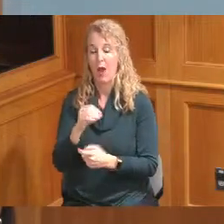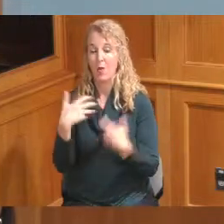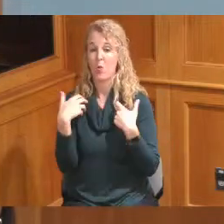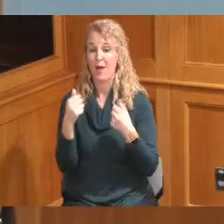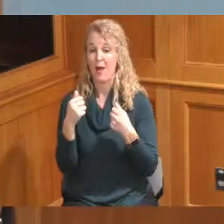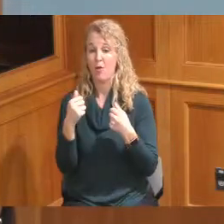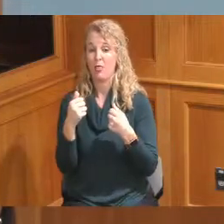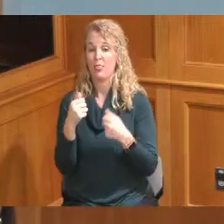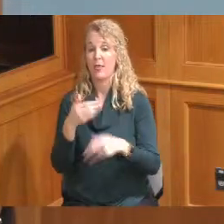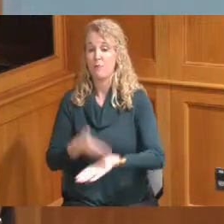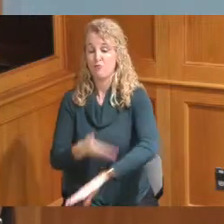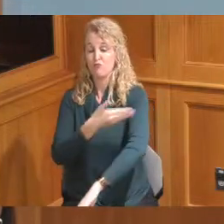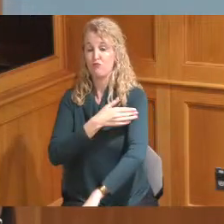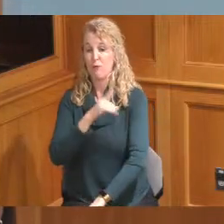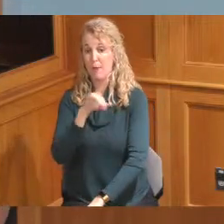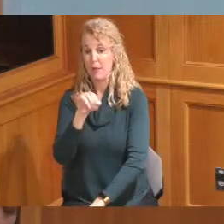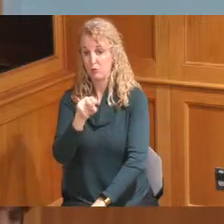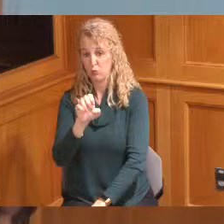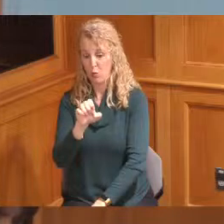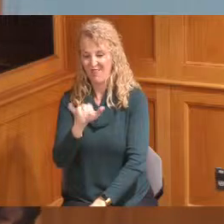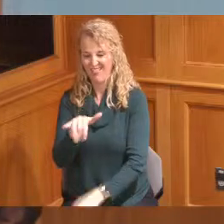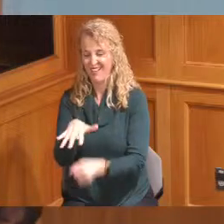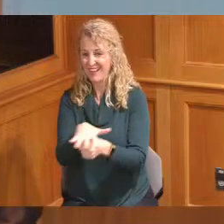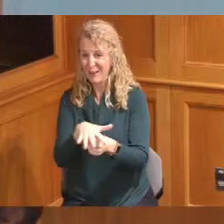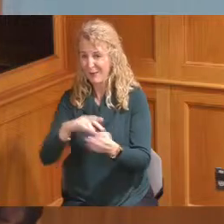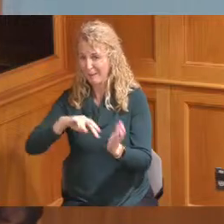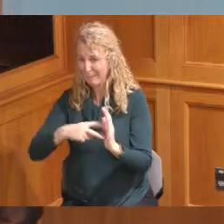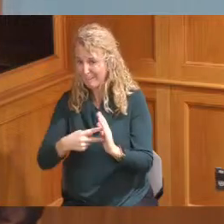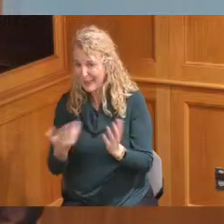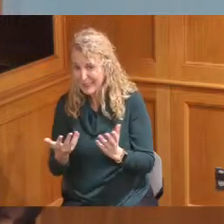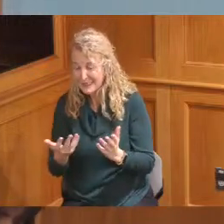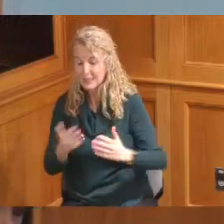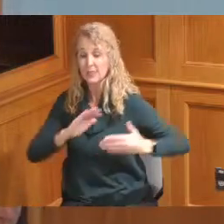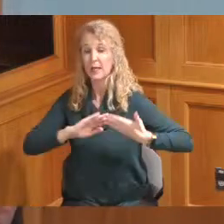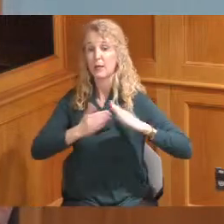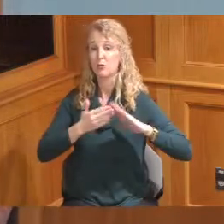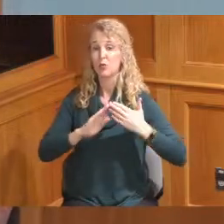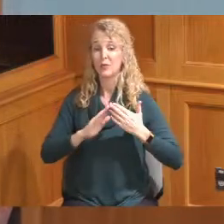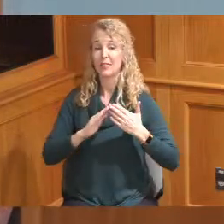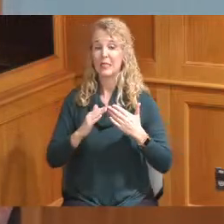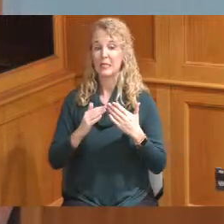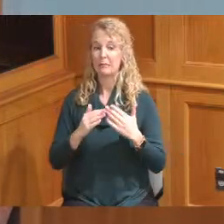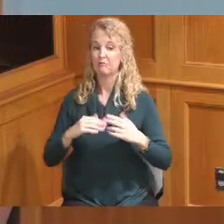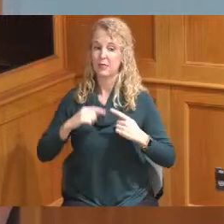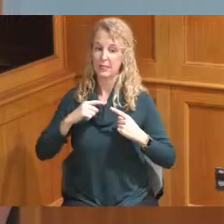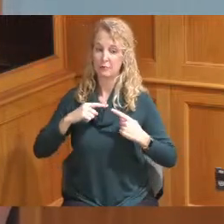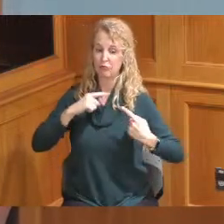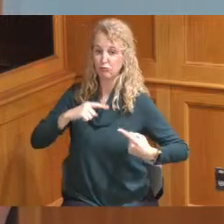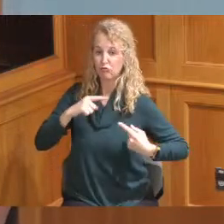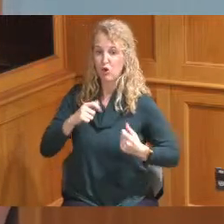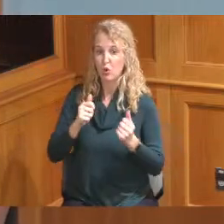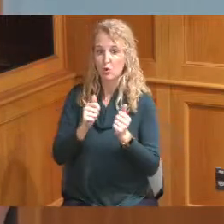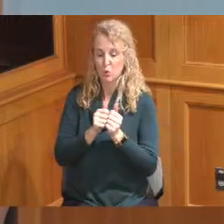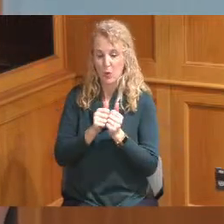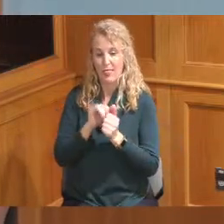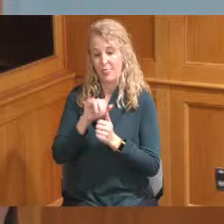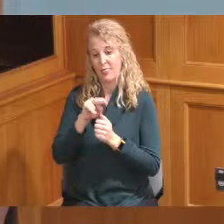Improvement Zone. And this zone refers to any community with a social vulnerability index score